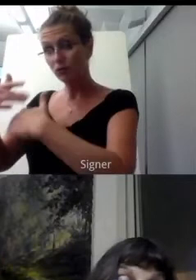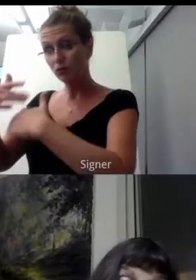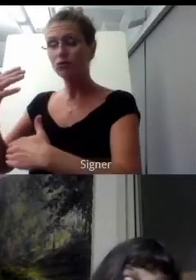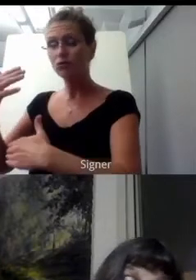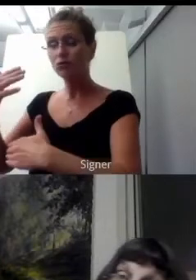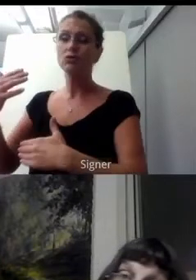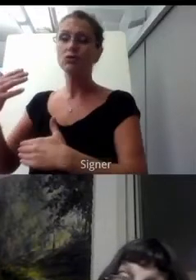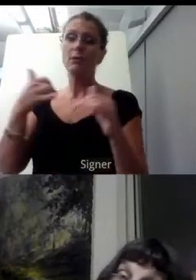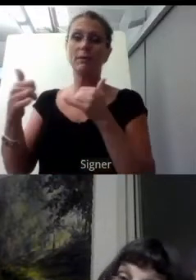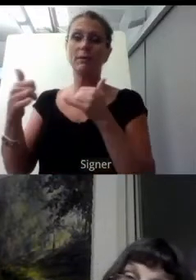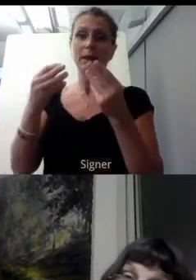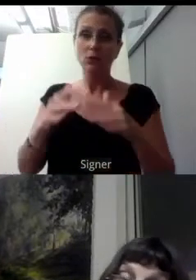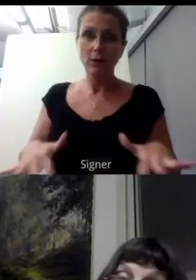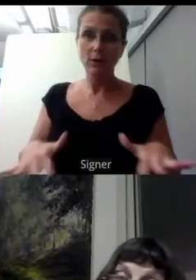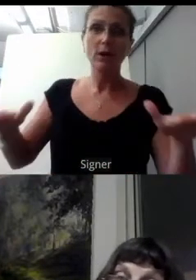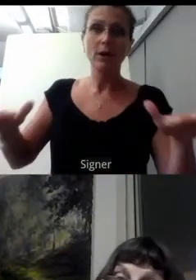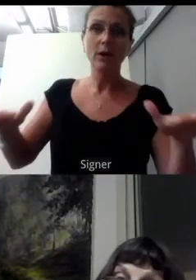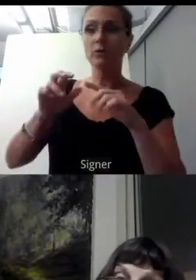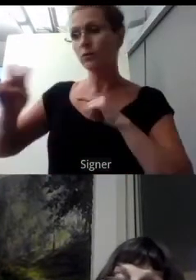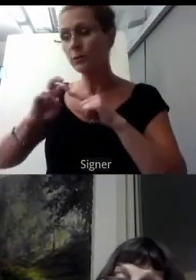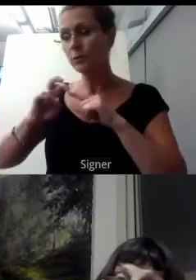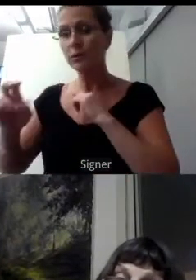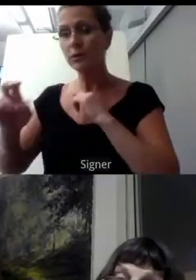communications, etc.